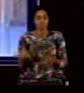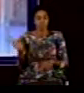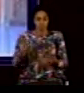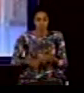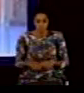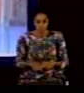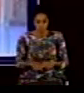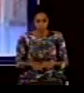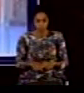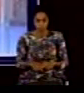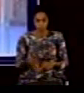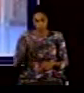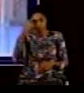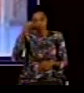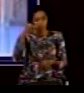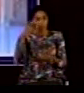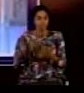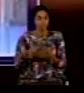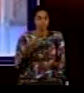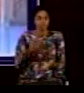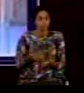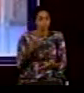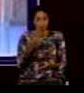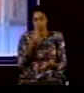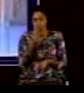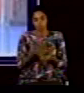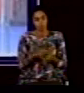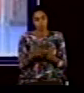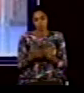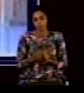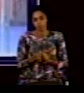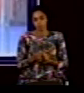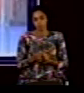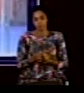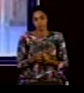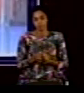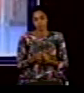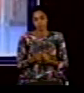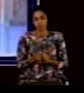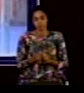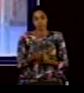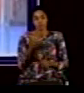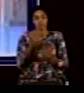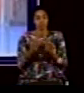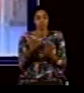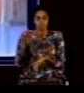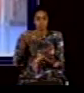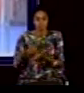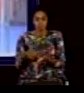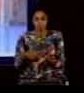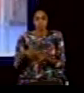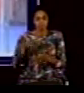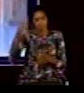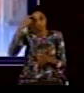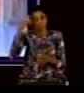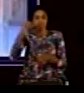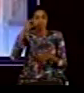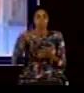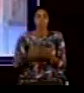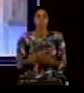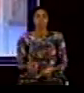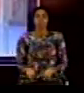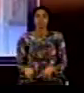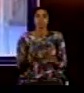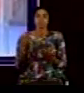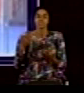for me to stand up would be a problem to me. If I stand up, for me to raise my leg, I will